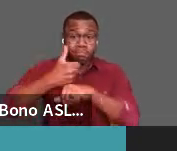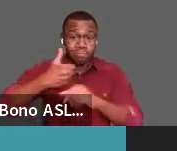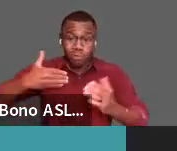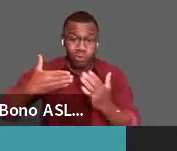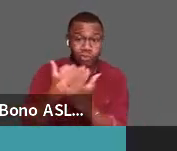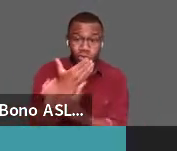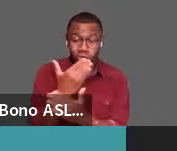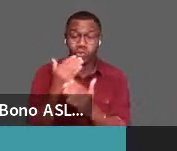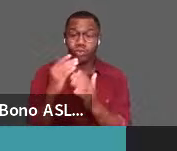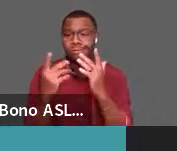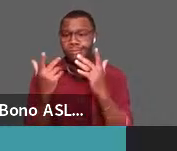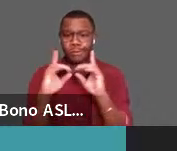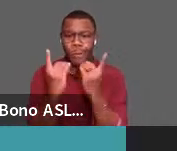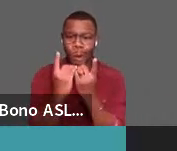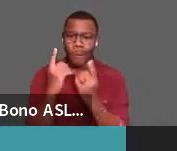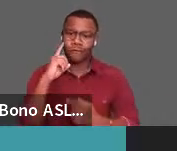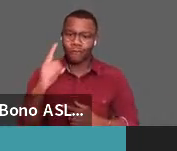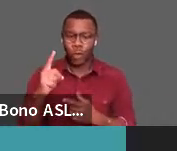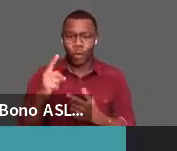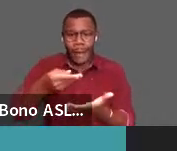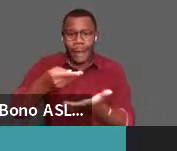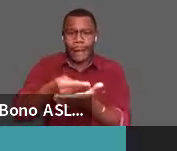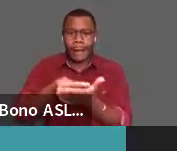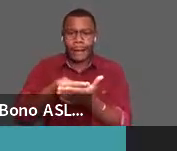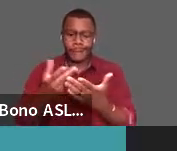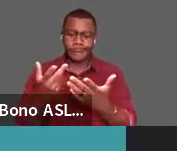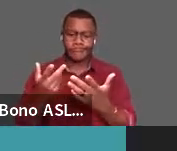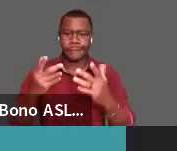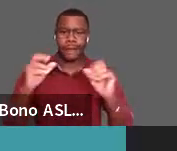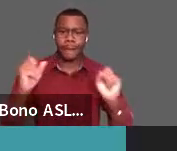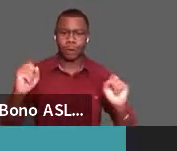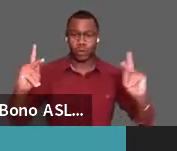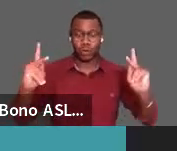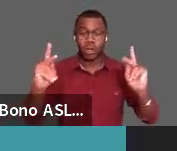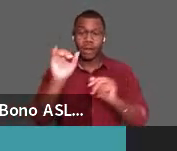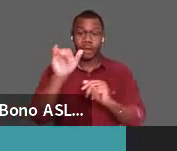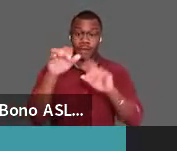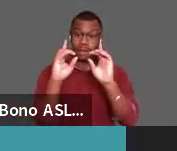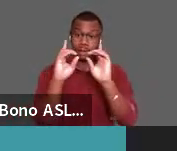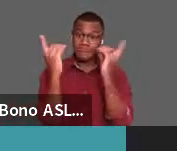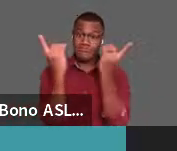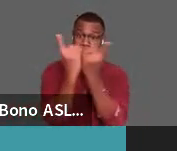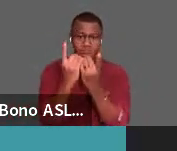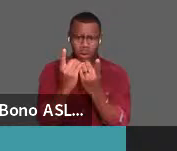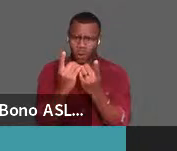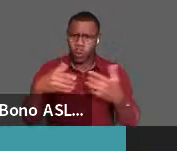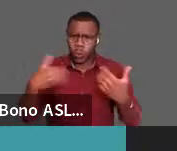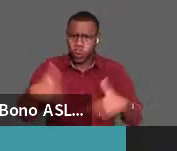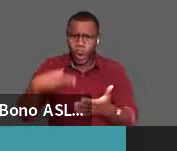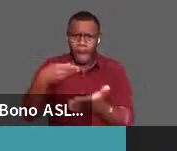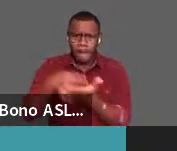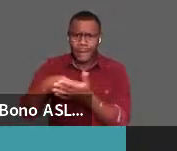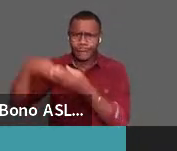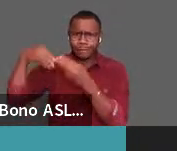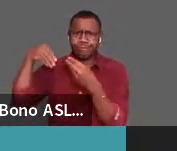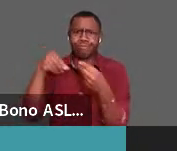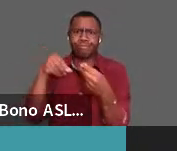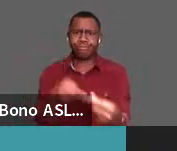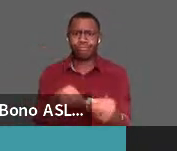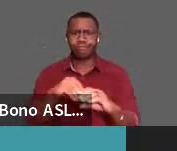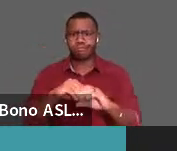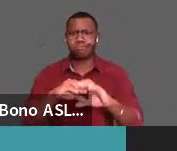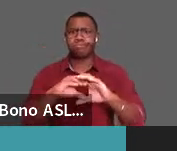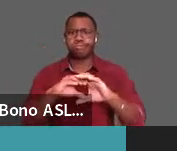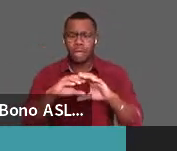Economic Opportunity. That department was fully funded this year. We're in the process of